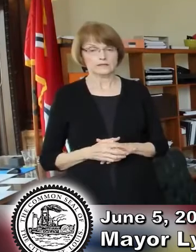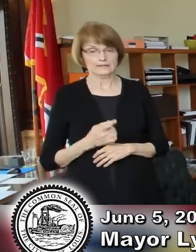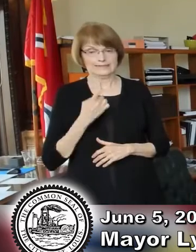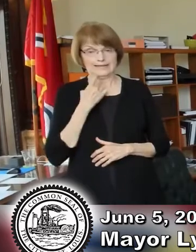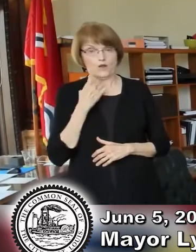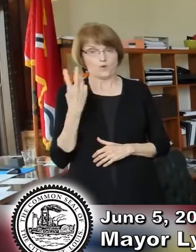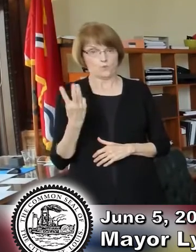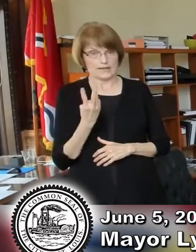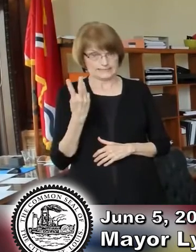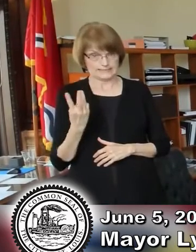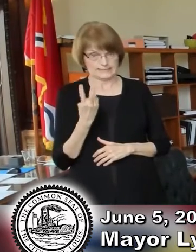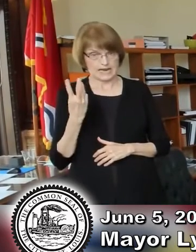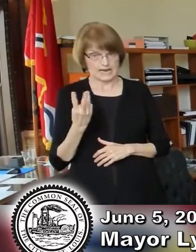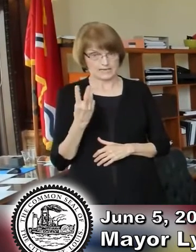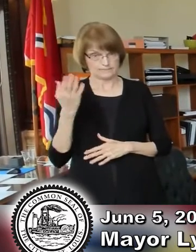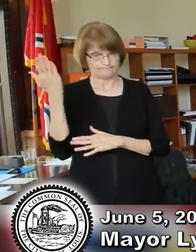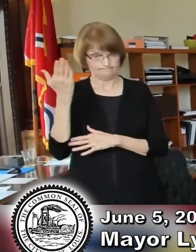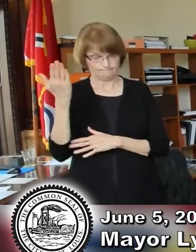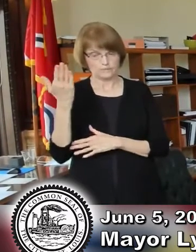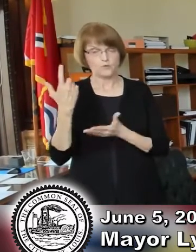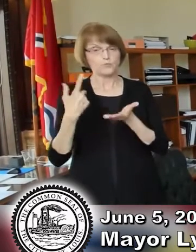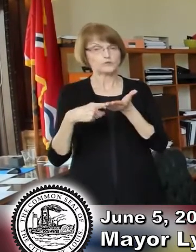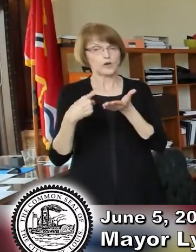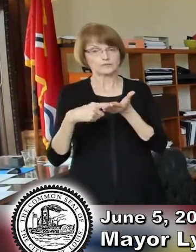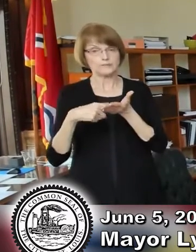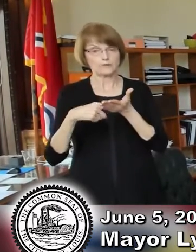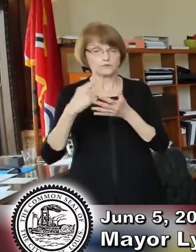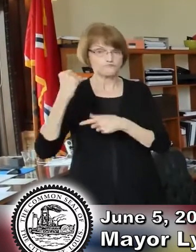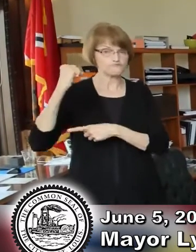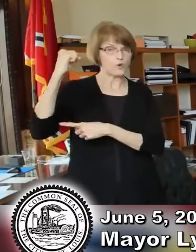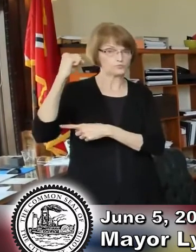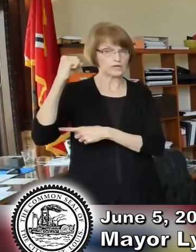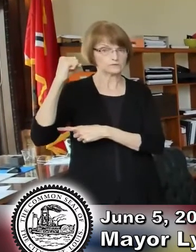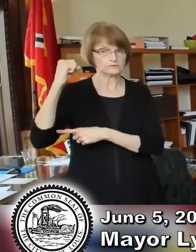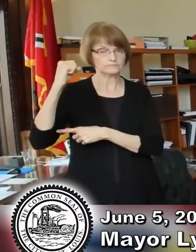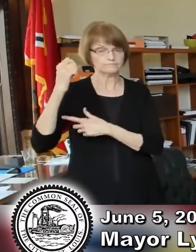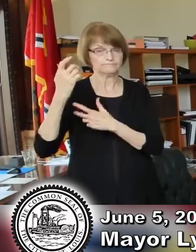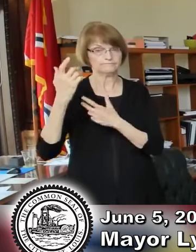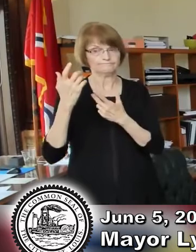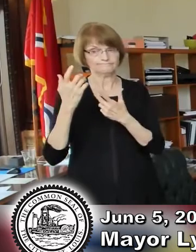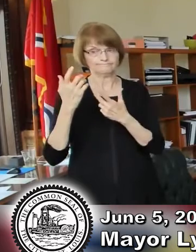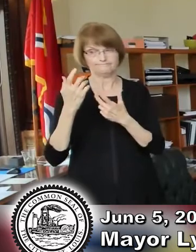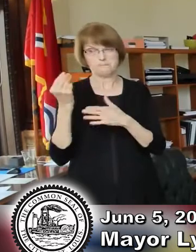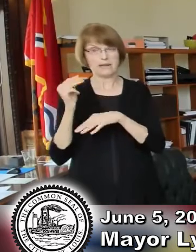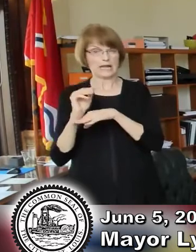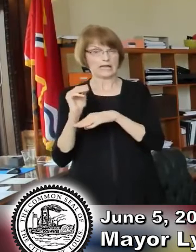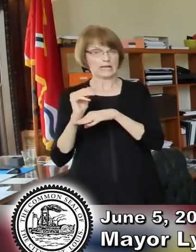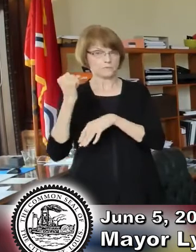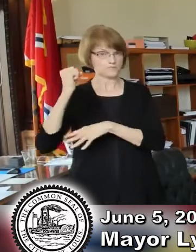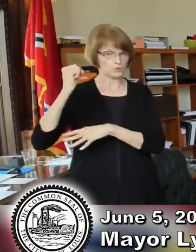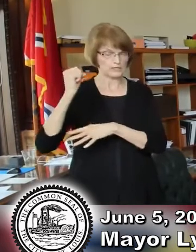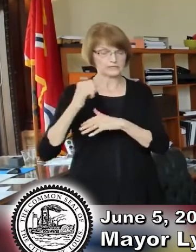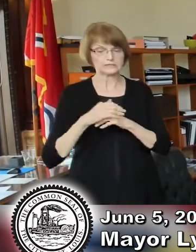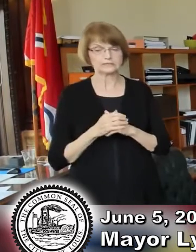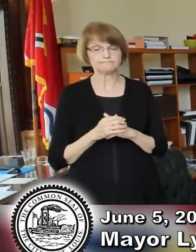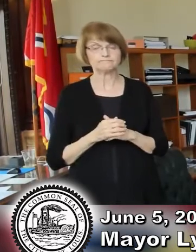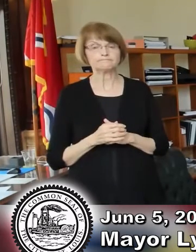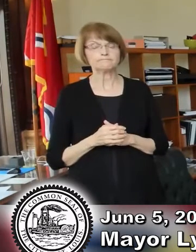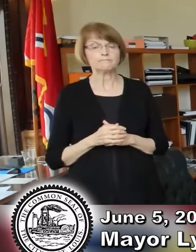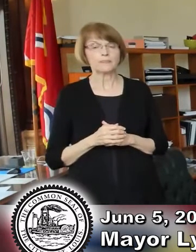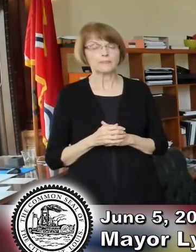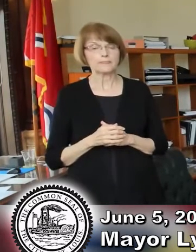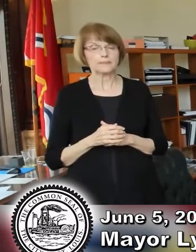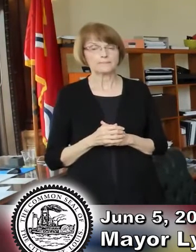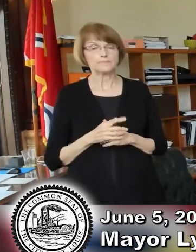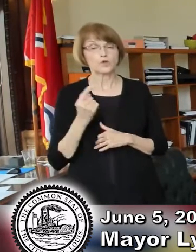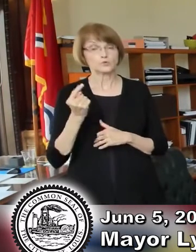Wednesday, we talked about the protests that had occurred on Monday night, and